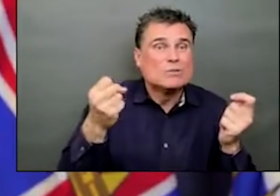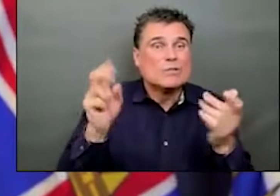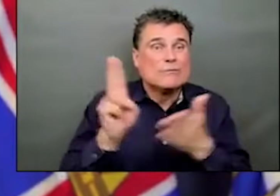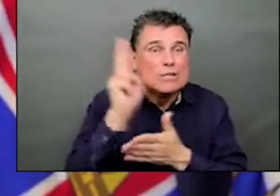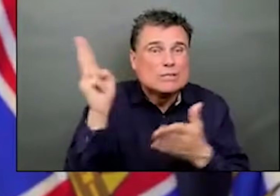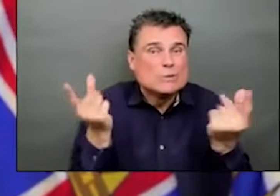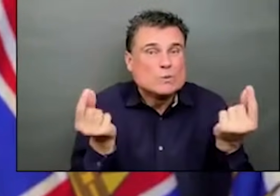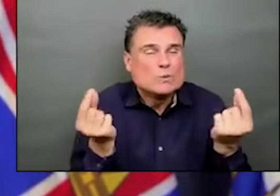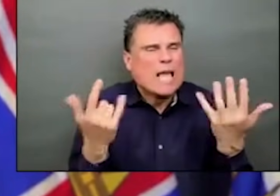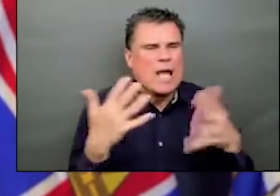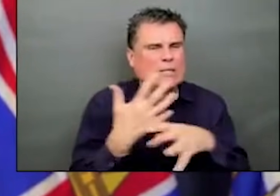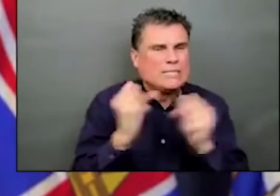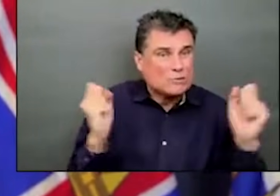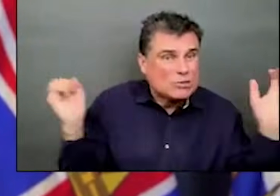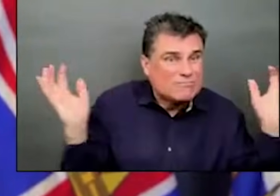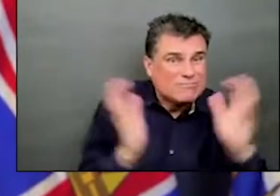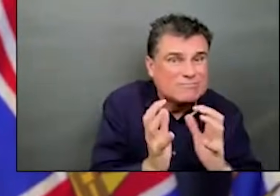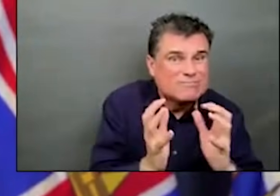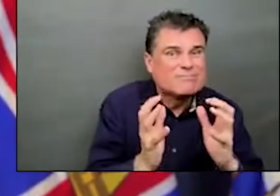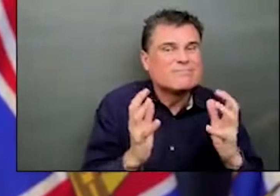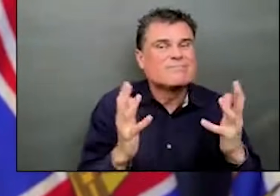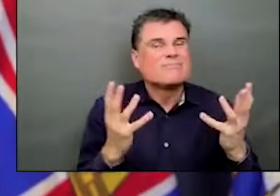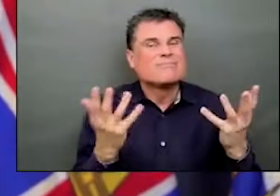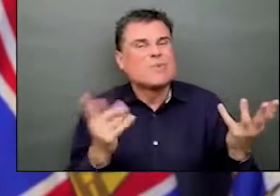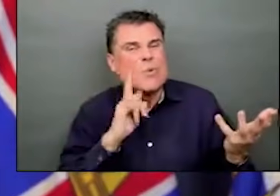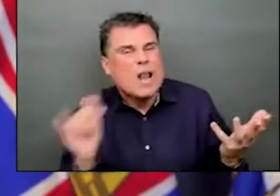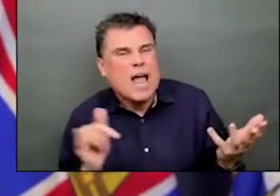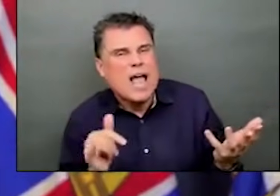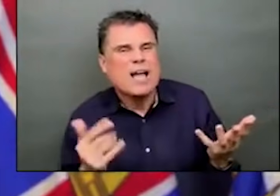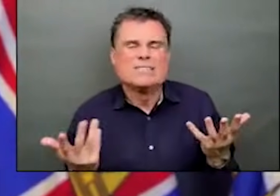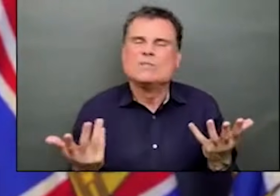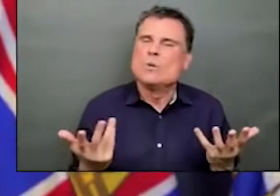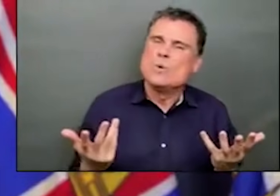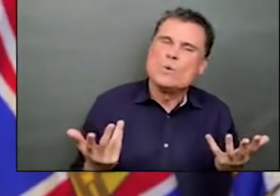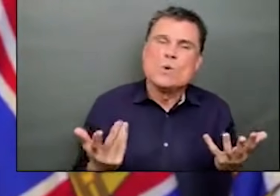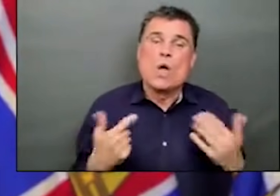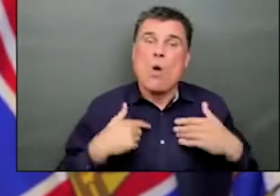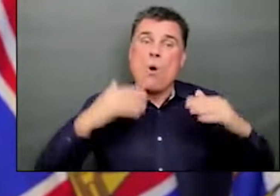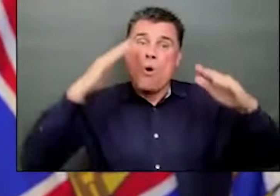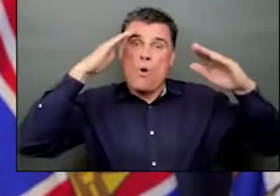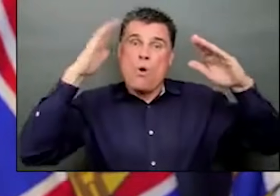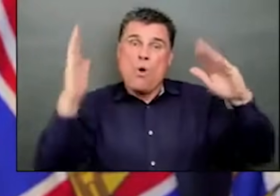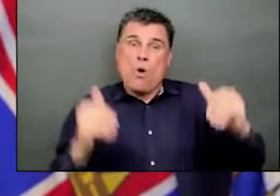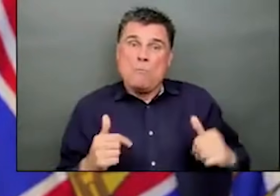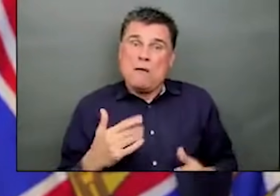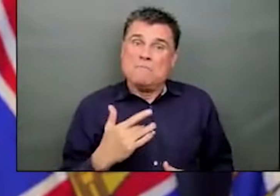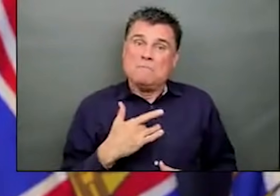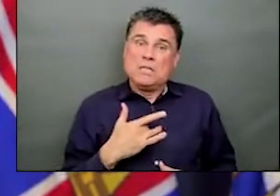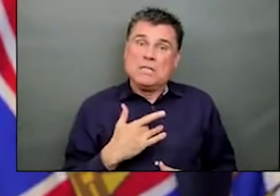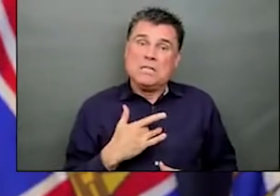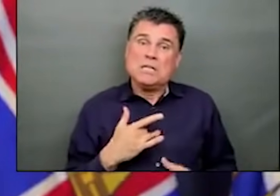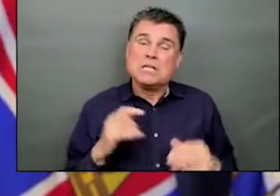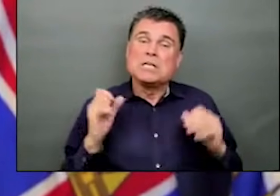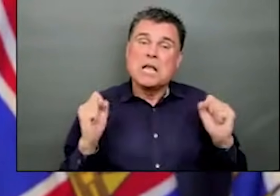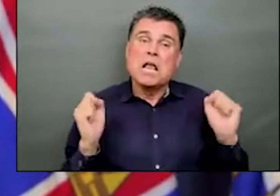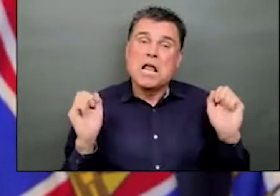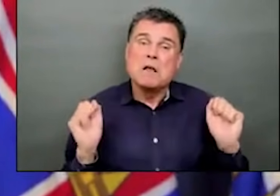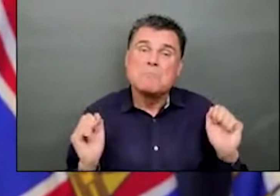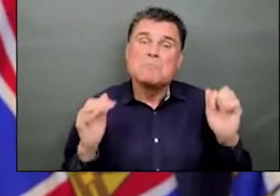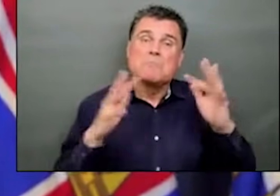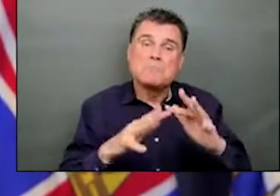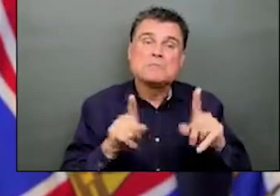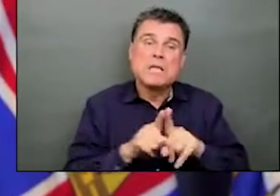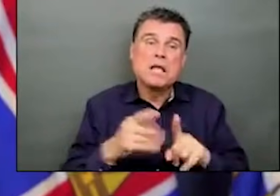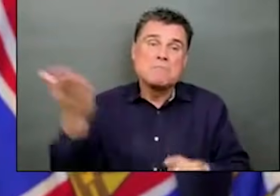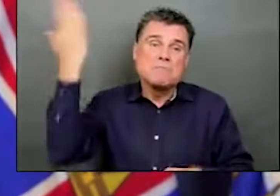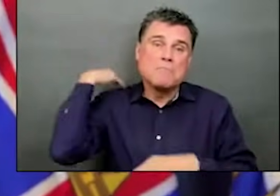the summer period? I think I hope and expect we'll be able to get back to similar to what we had in the fall with the